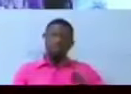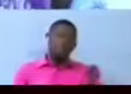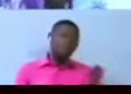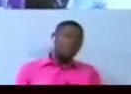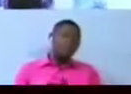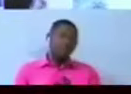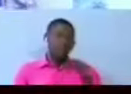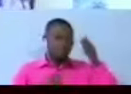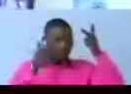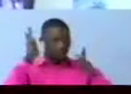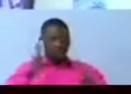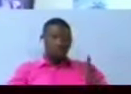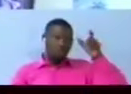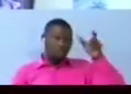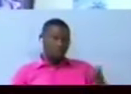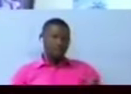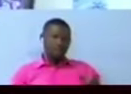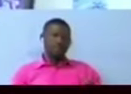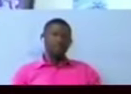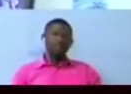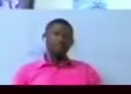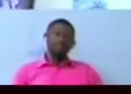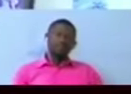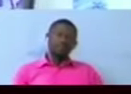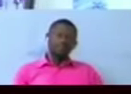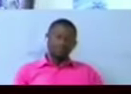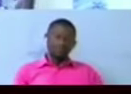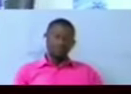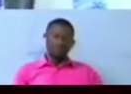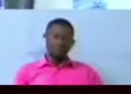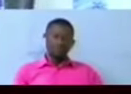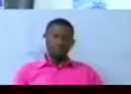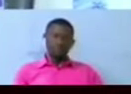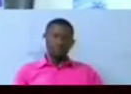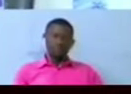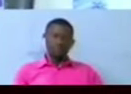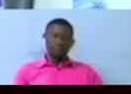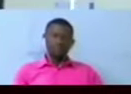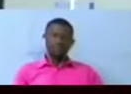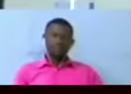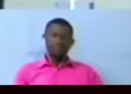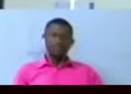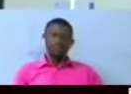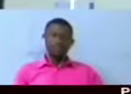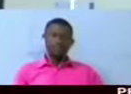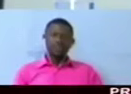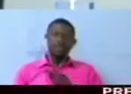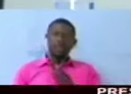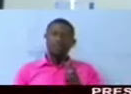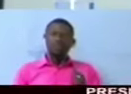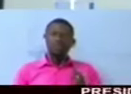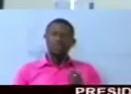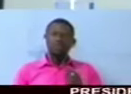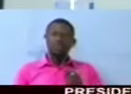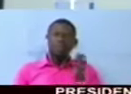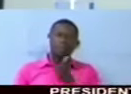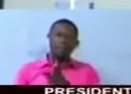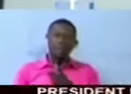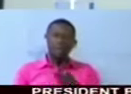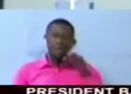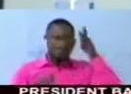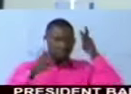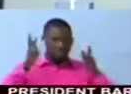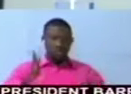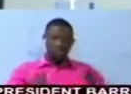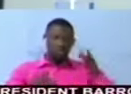jëlal lawyer. So that I can take a service of a lawyer. How much did you pay as lawyer's fees? Ñata